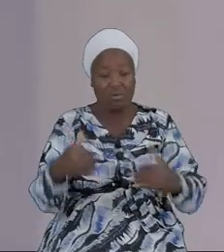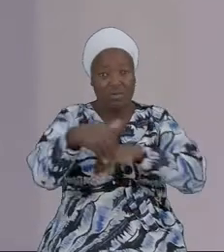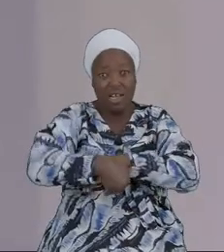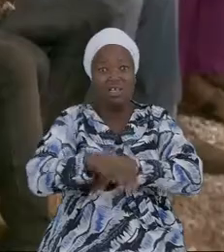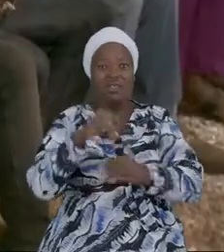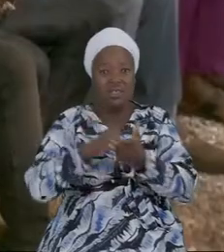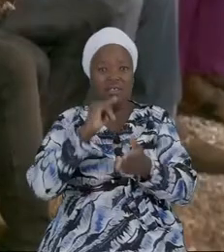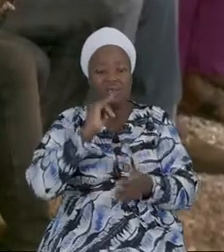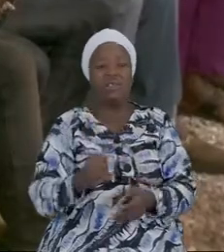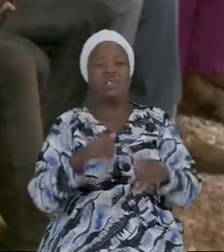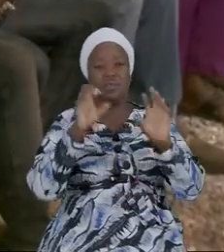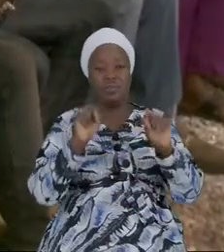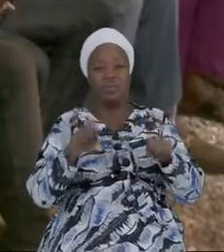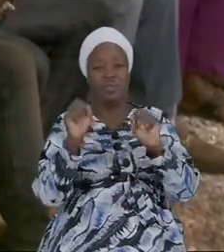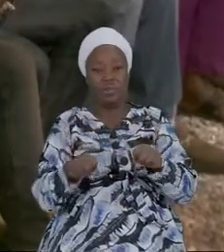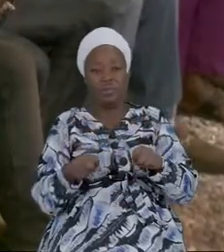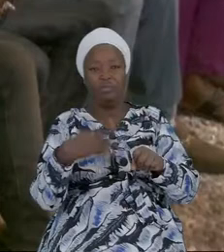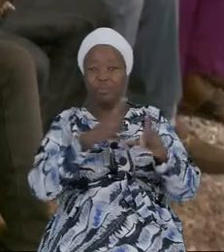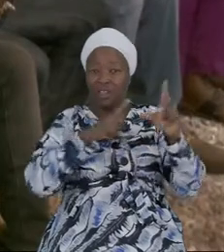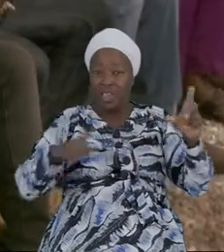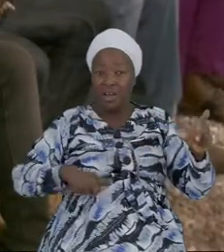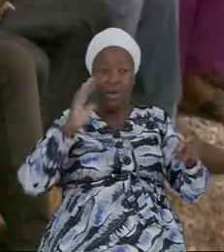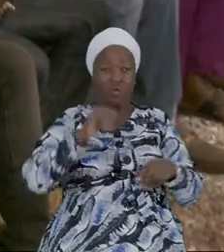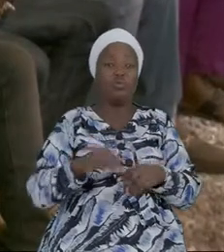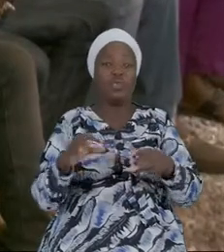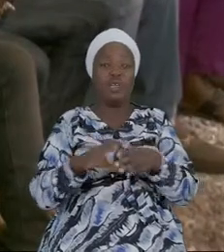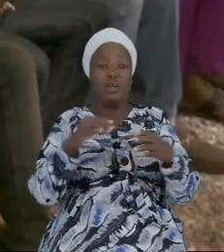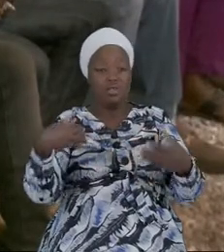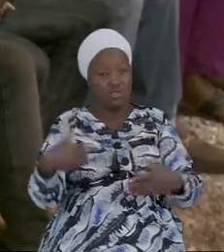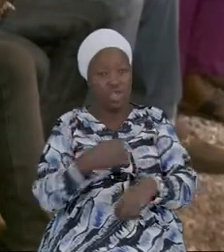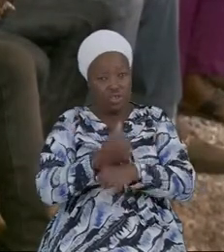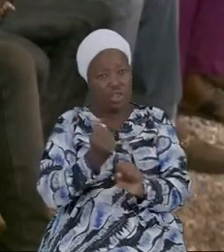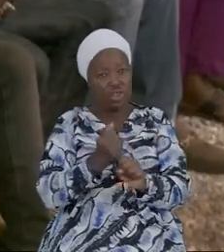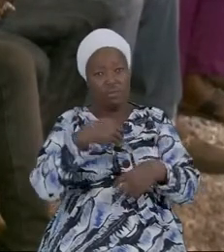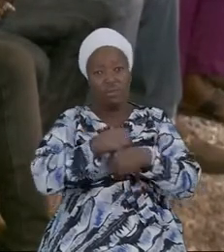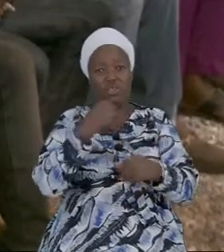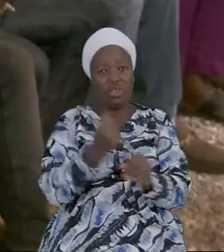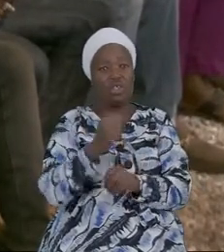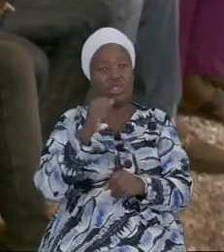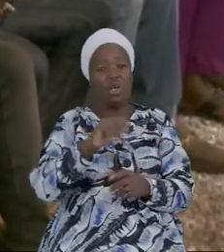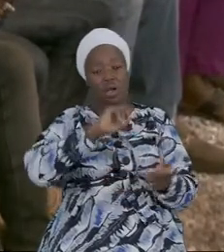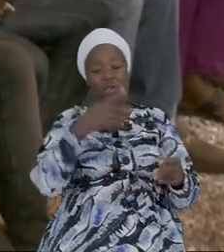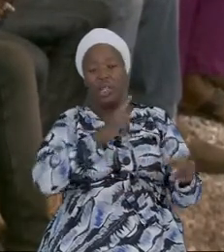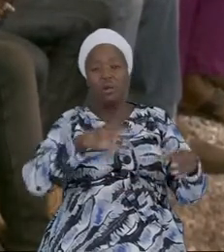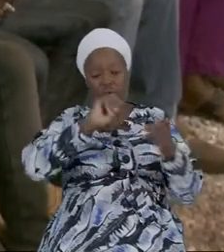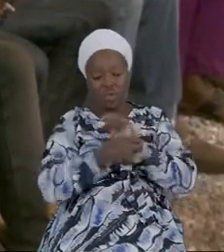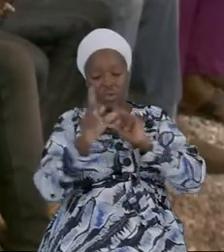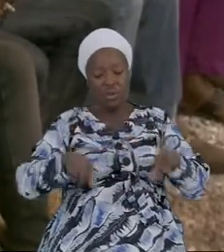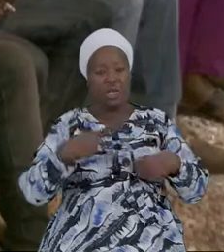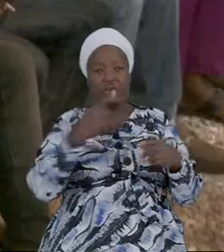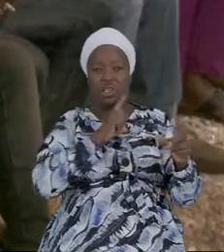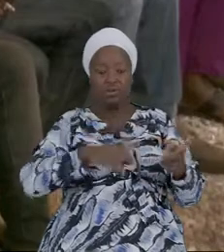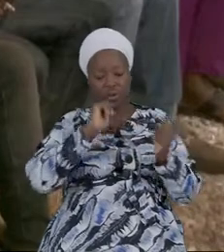is possible. The Lord will redeem your life. The Lord will change your life. The Lord will turn